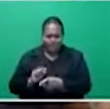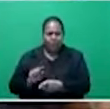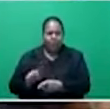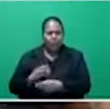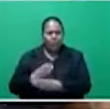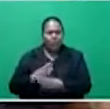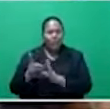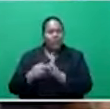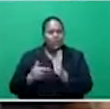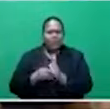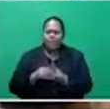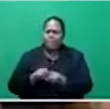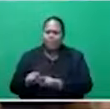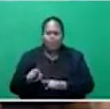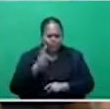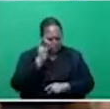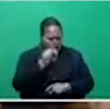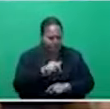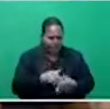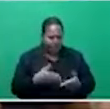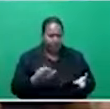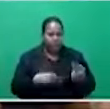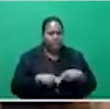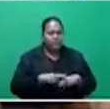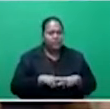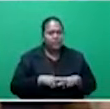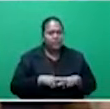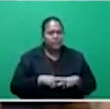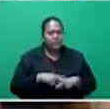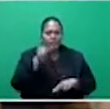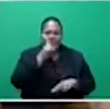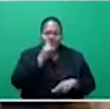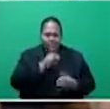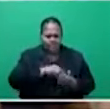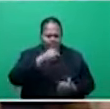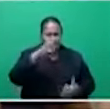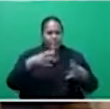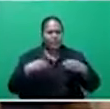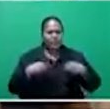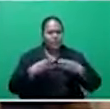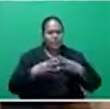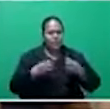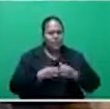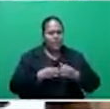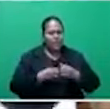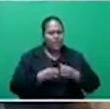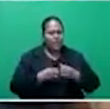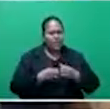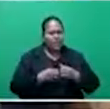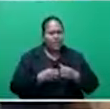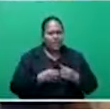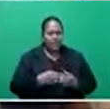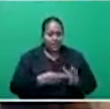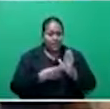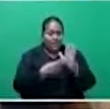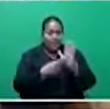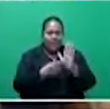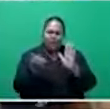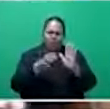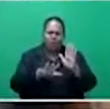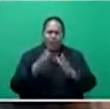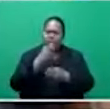a lot of them have been recruited. In fact, some of the people who were certified on the weekend in Nandi, they've already got jobs. Some of